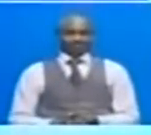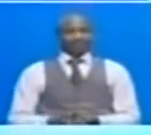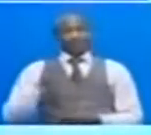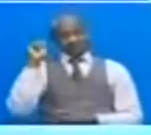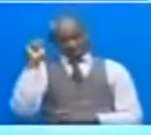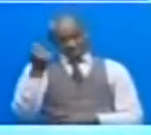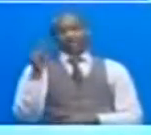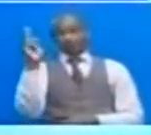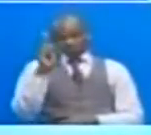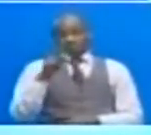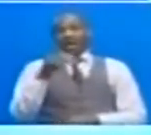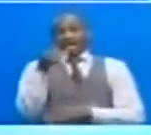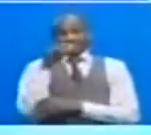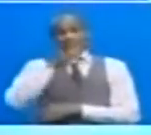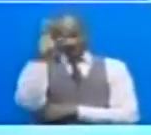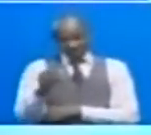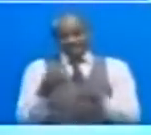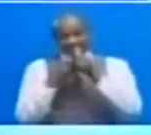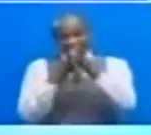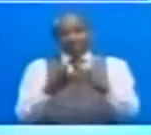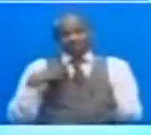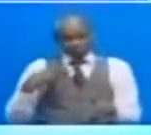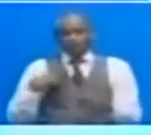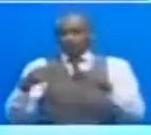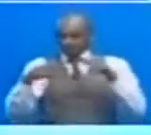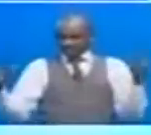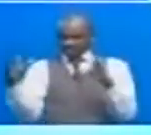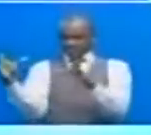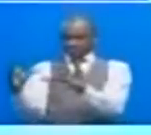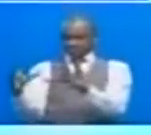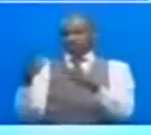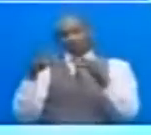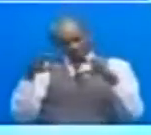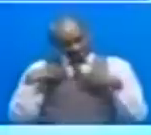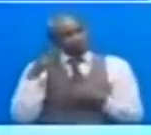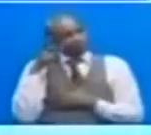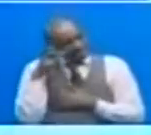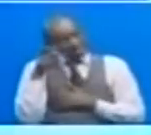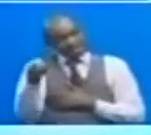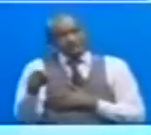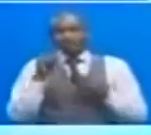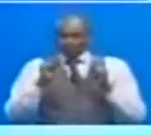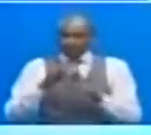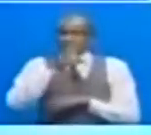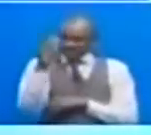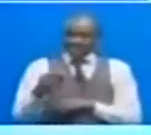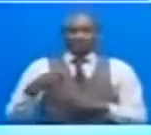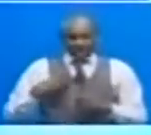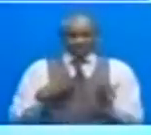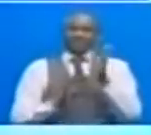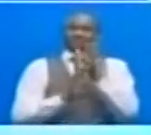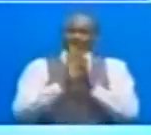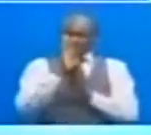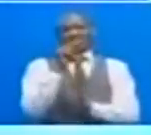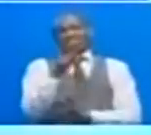President Uhuru Kenyatta has called on African leaders to give opposition camps a hearing ear in order for the continent to make important strides